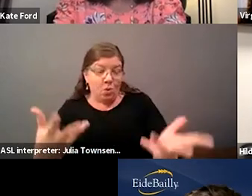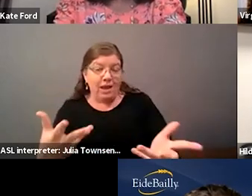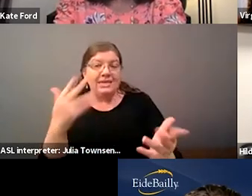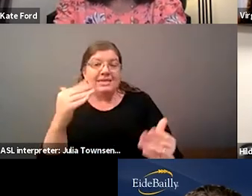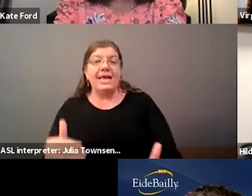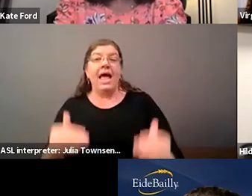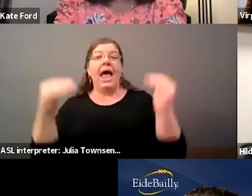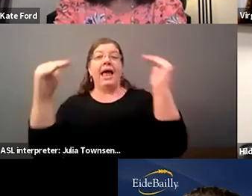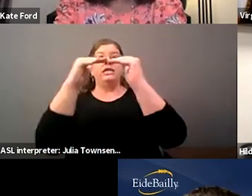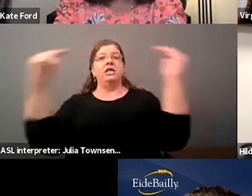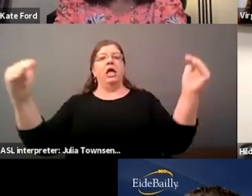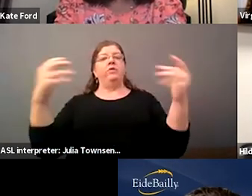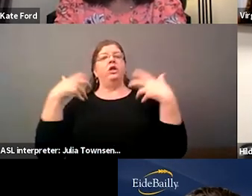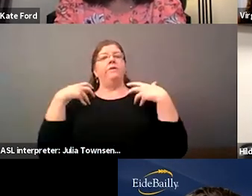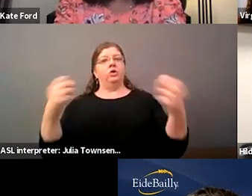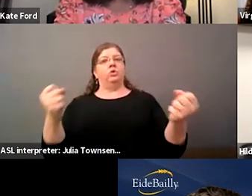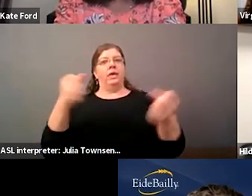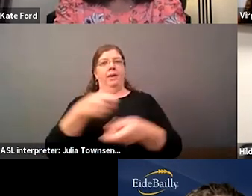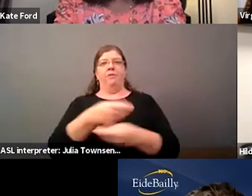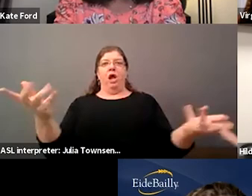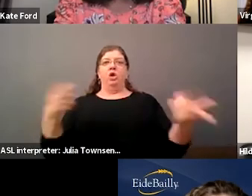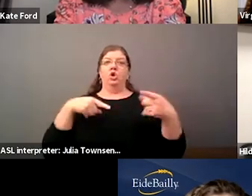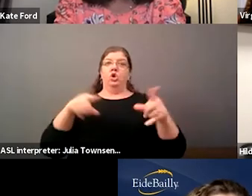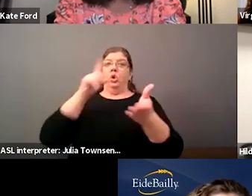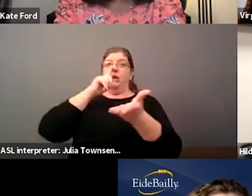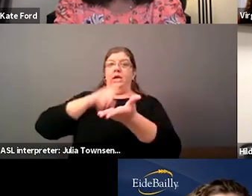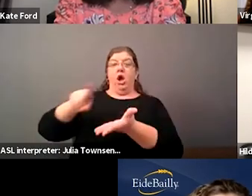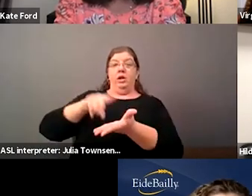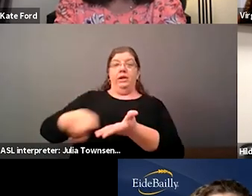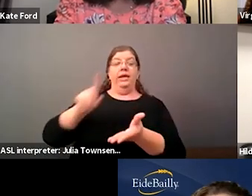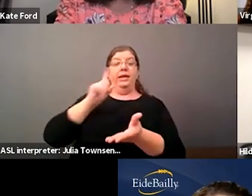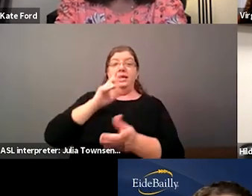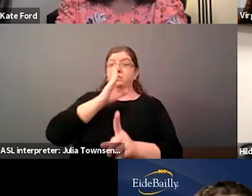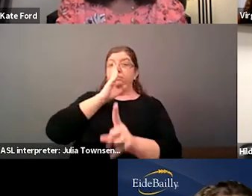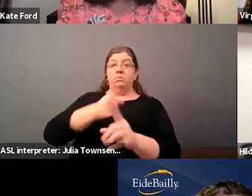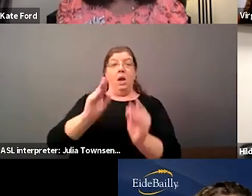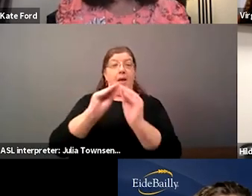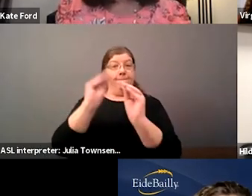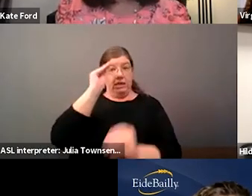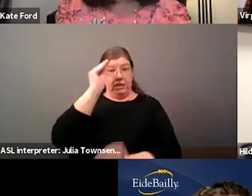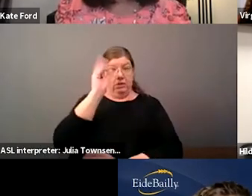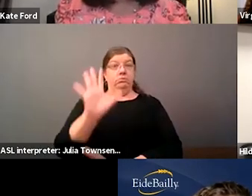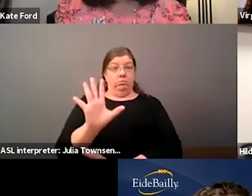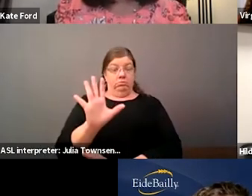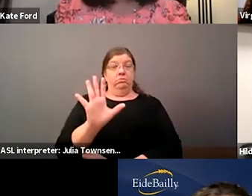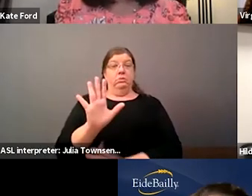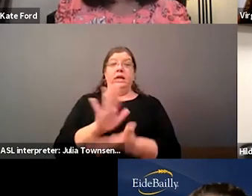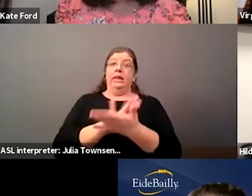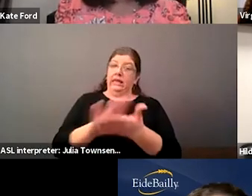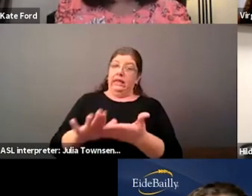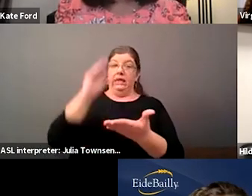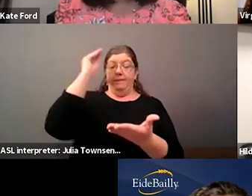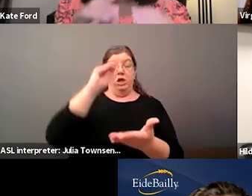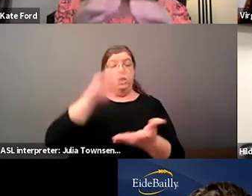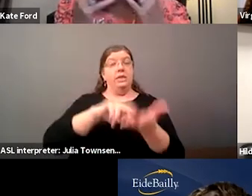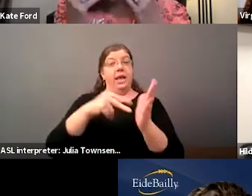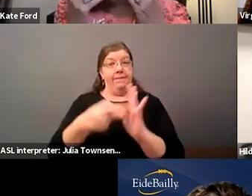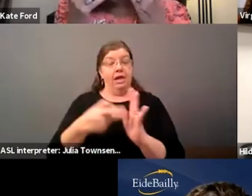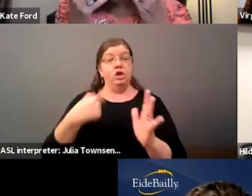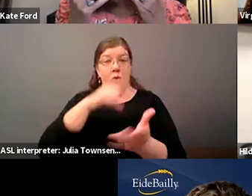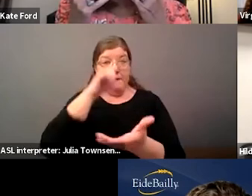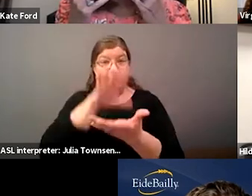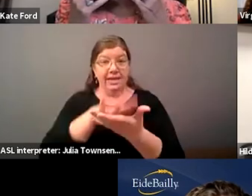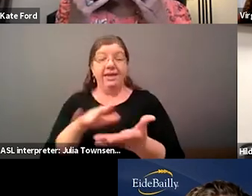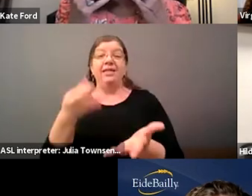level of assurance we can provide you in an audit it is a clean opinion and so it means that as presented here tonight we do believe the